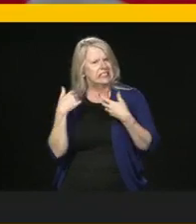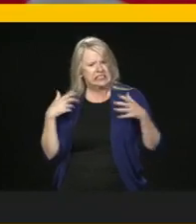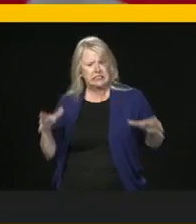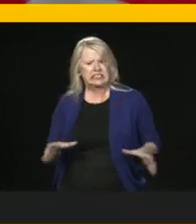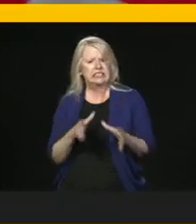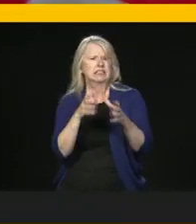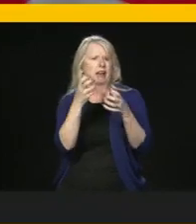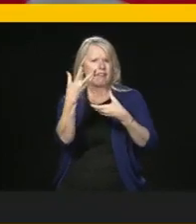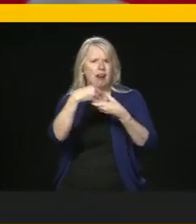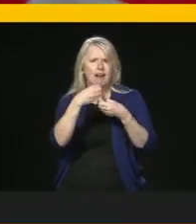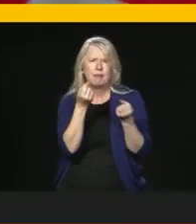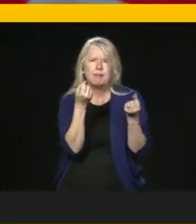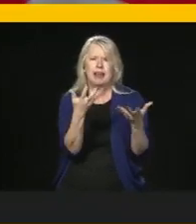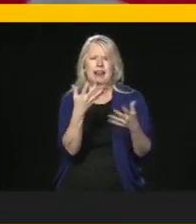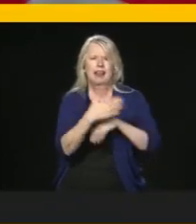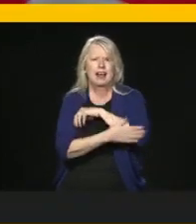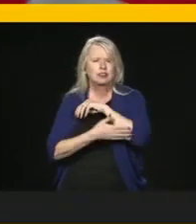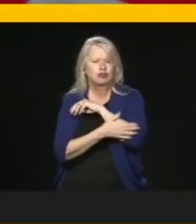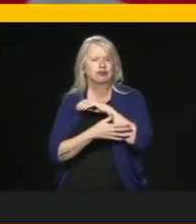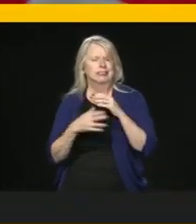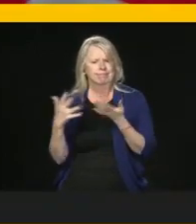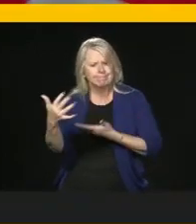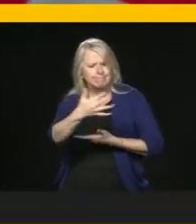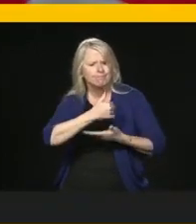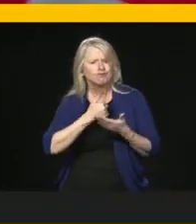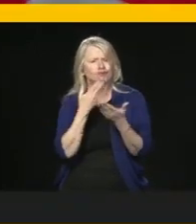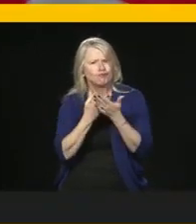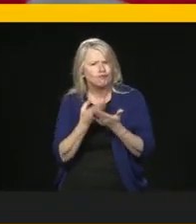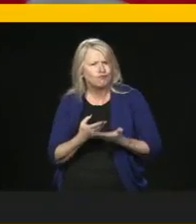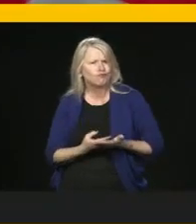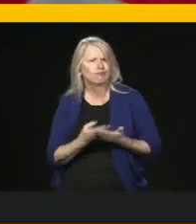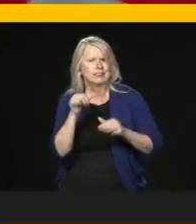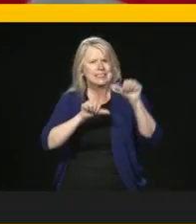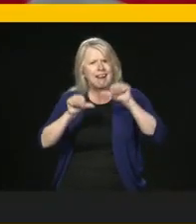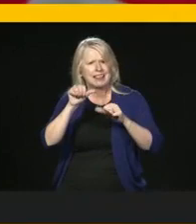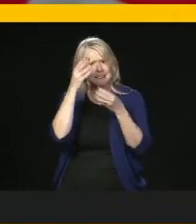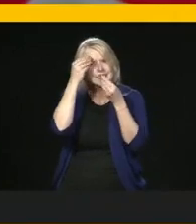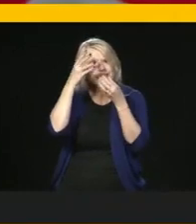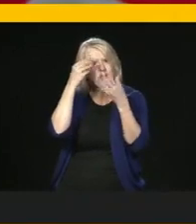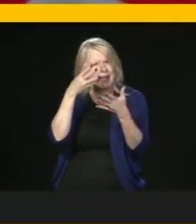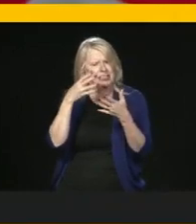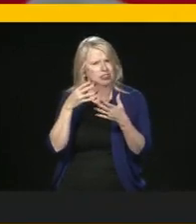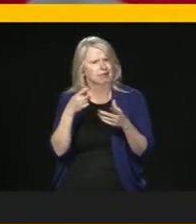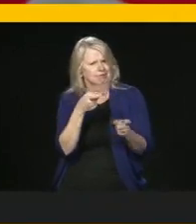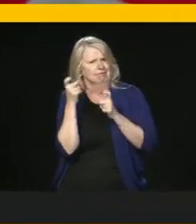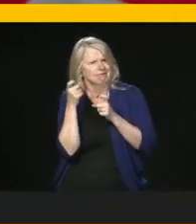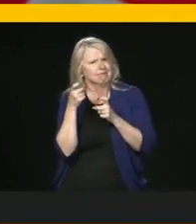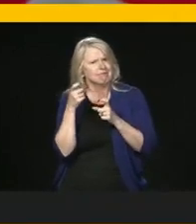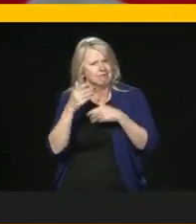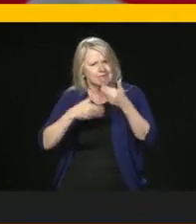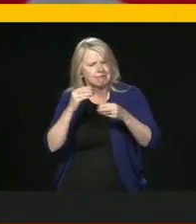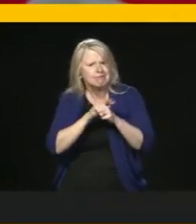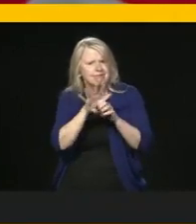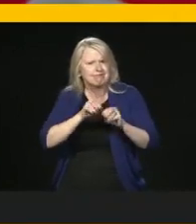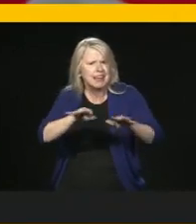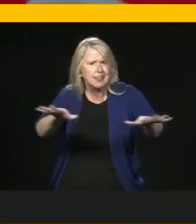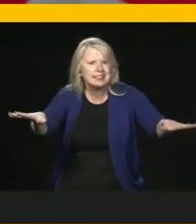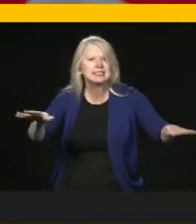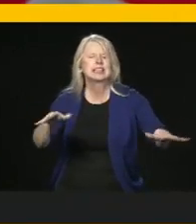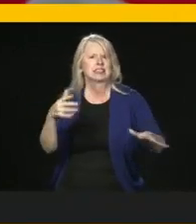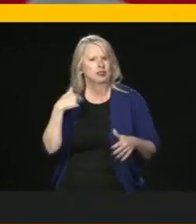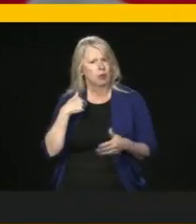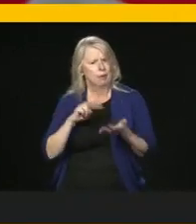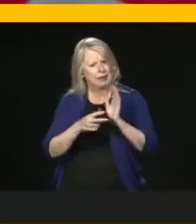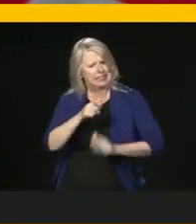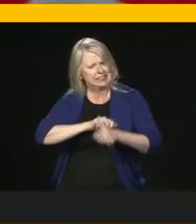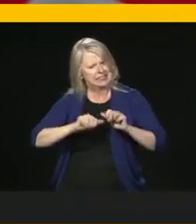robust scientific data rapidly during this pandemic. So let's keep up the momentum and let's get this right. Everyone who